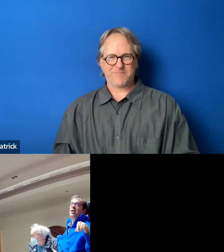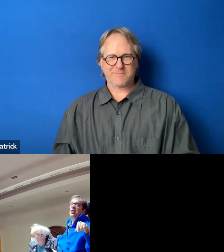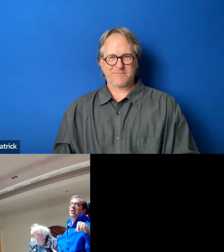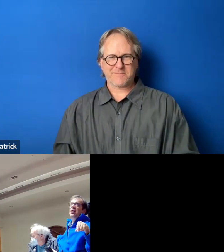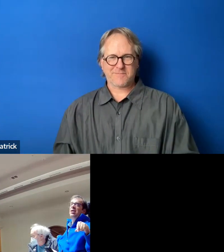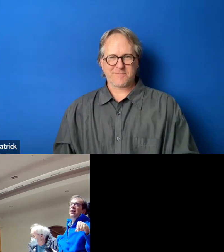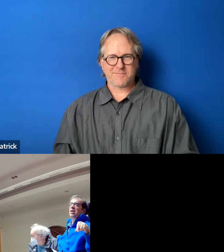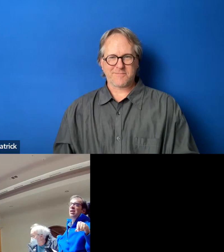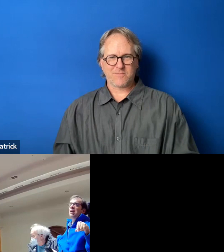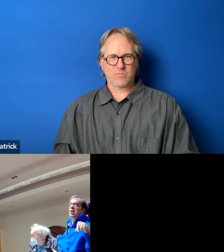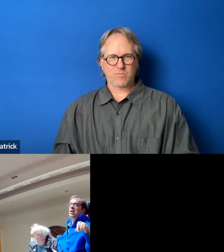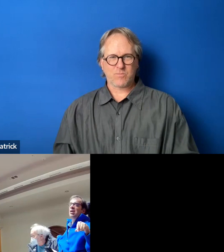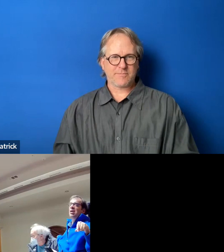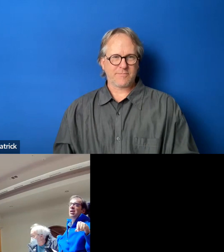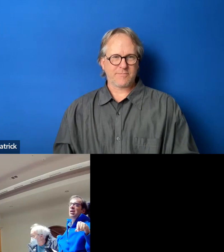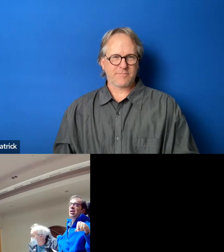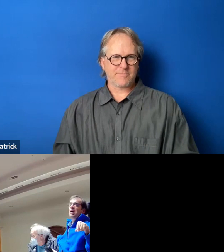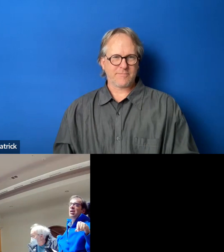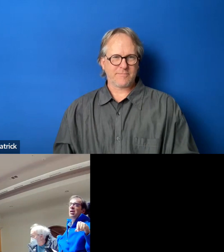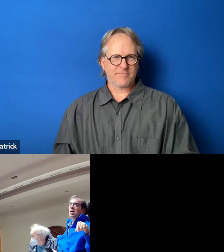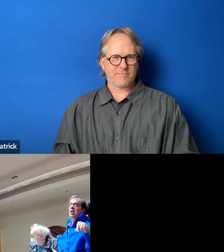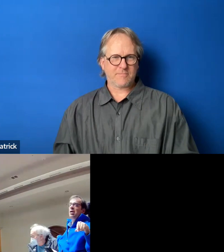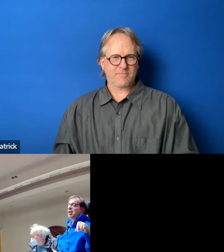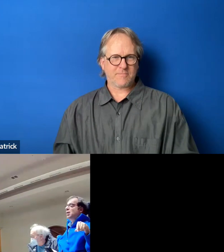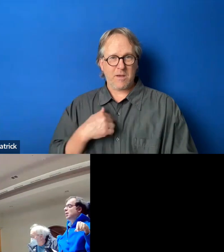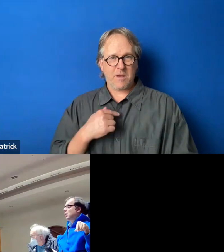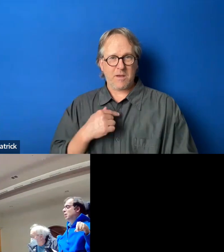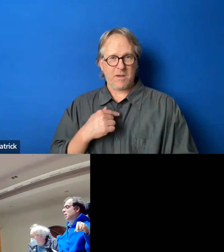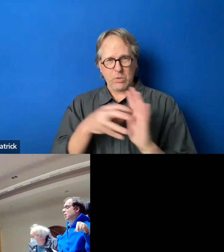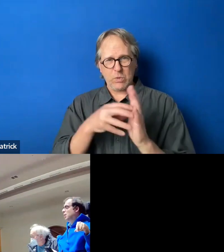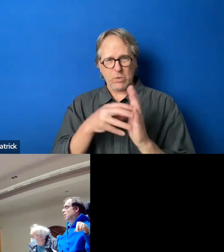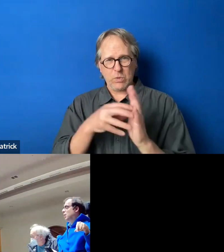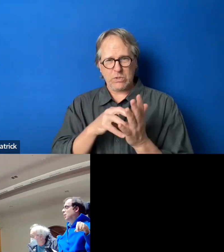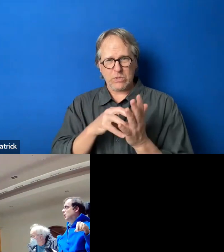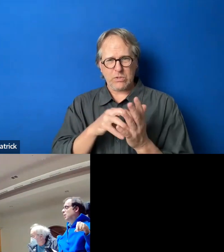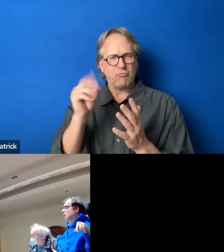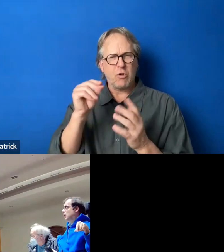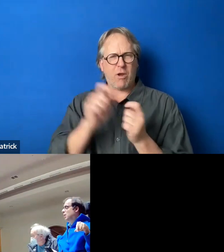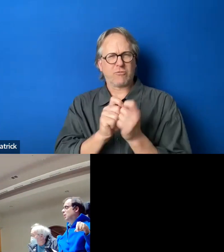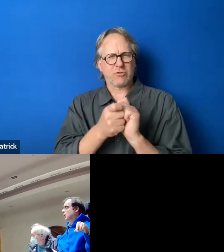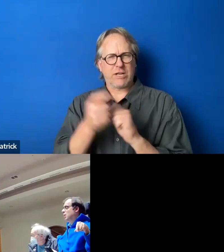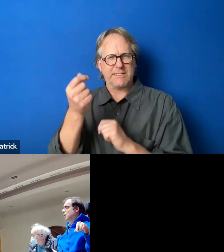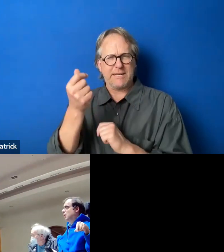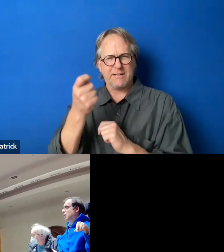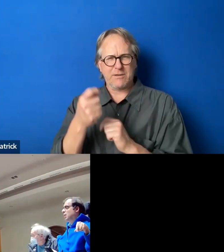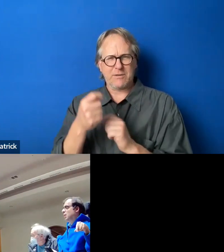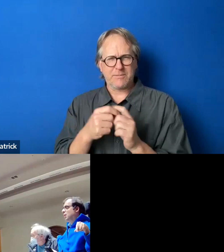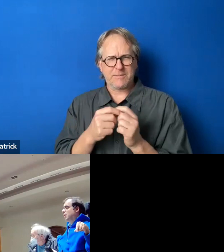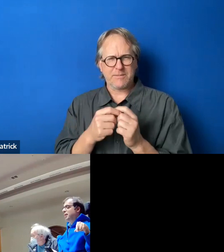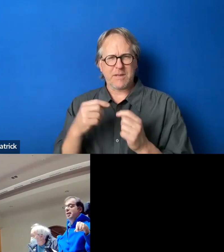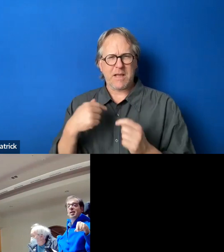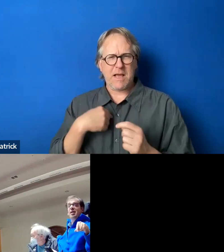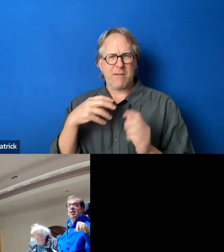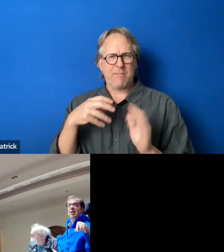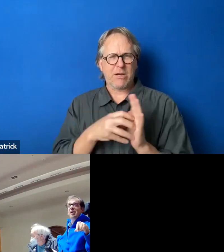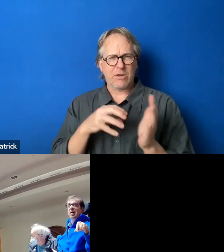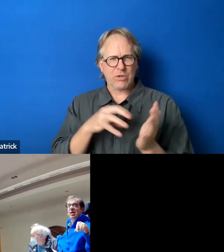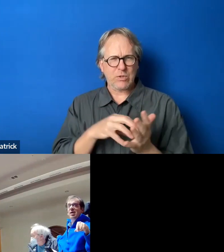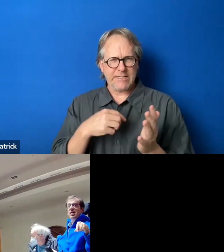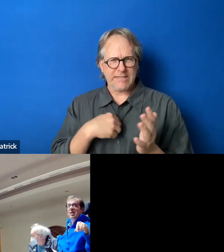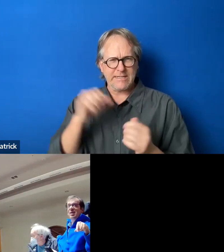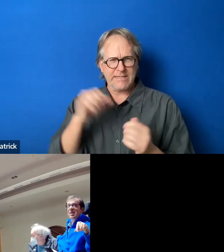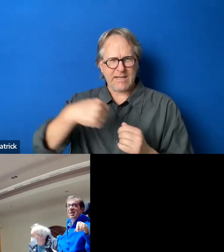yeah. Oh, I'm a little cookie. Actually, I think I'll bring it off completely. Try this. Oh, I'm a little cookie. Yes,